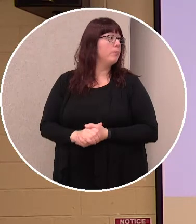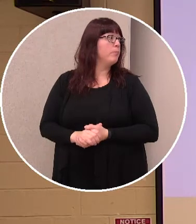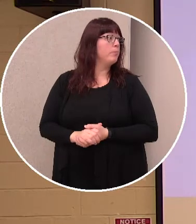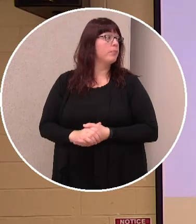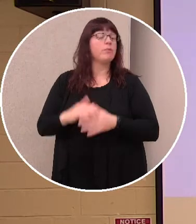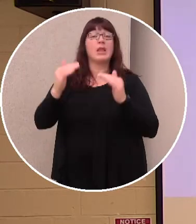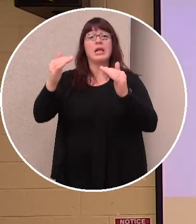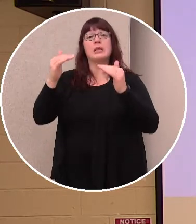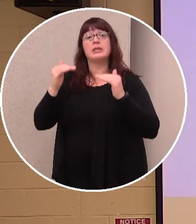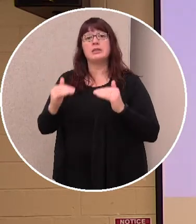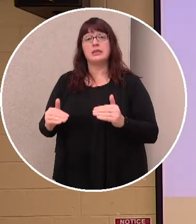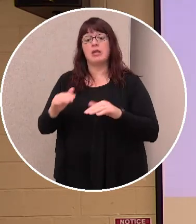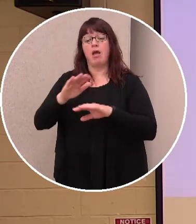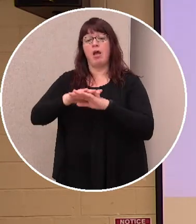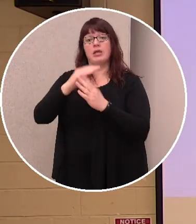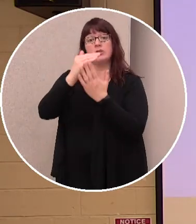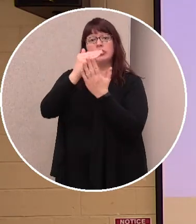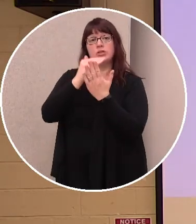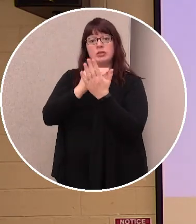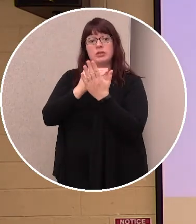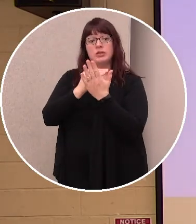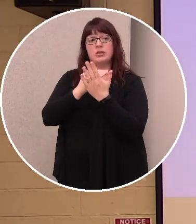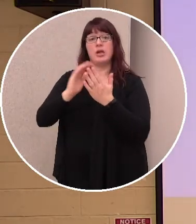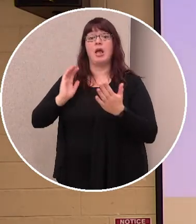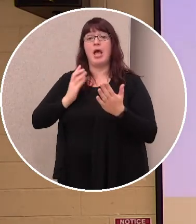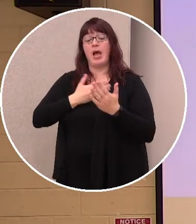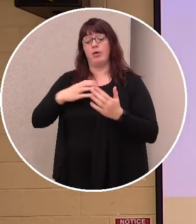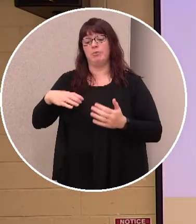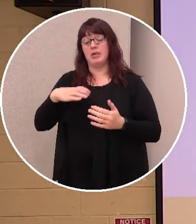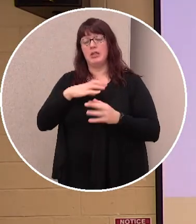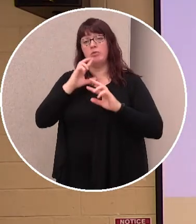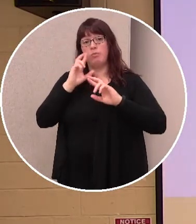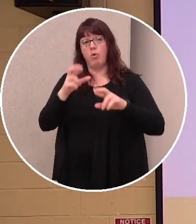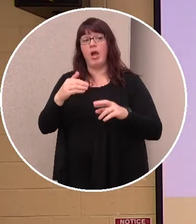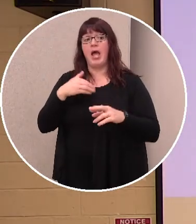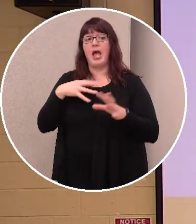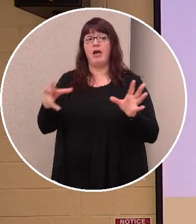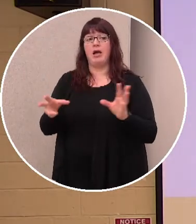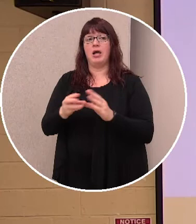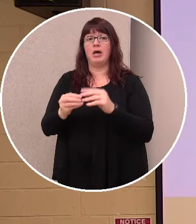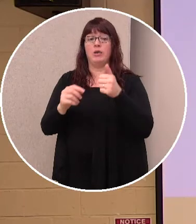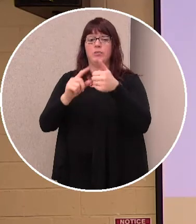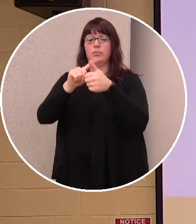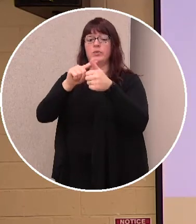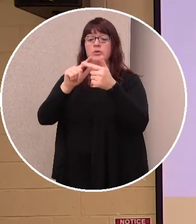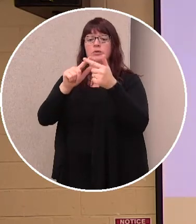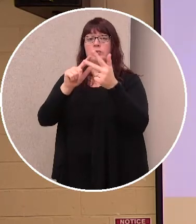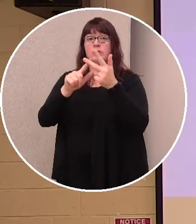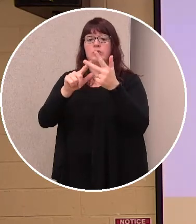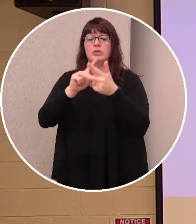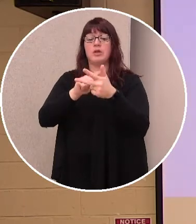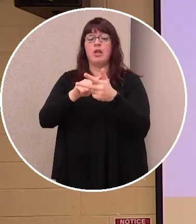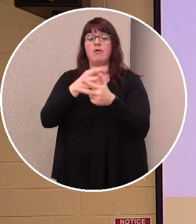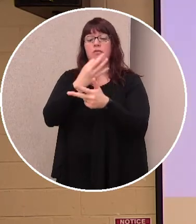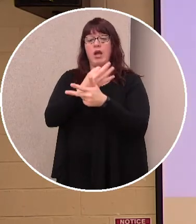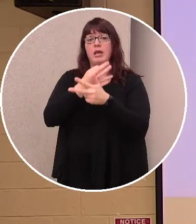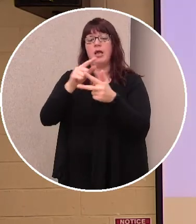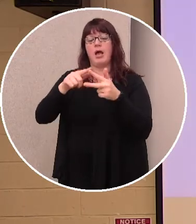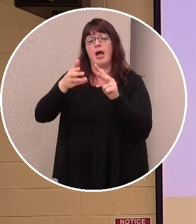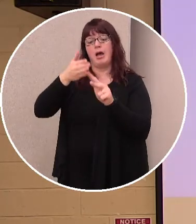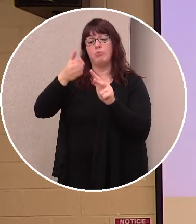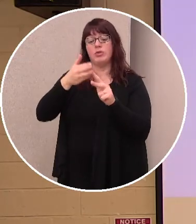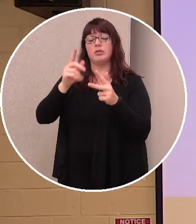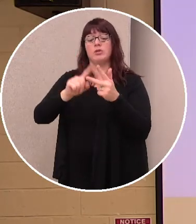Next item on our agenda is our committee reports. We have 3 in terms of the Executive Committee, Finance and Operations, and Programs and